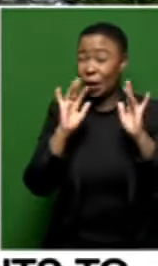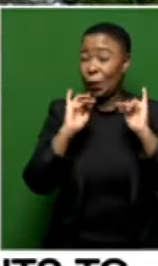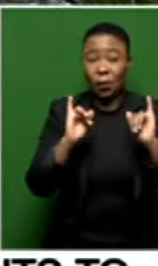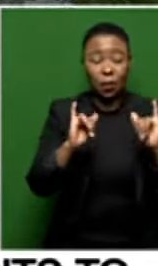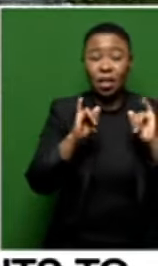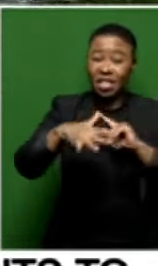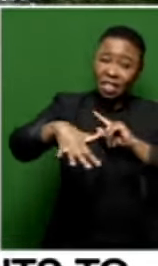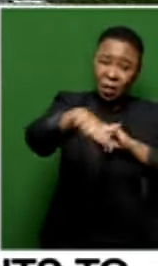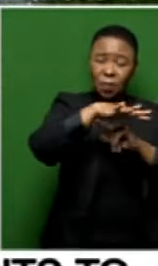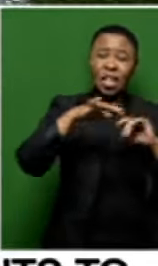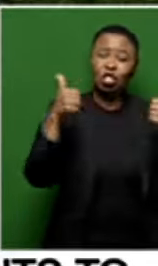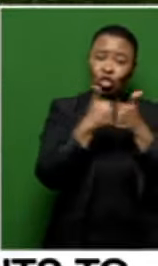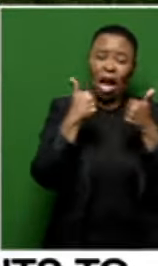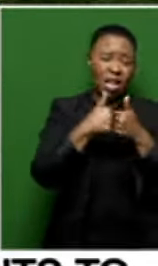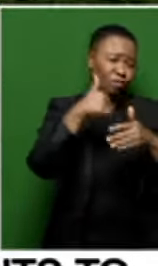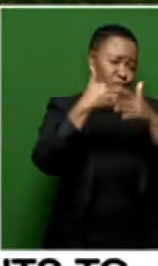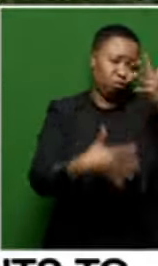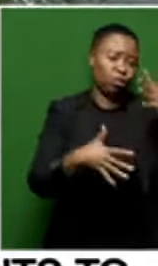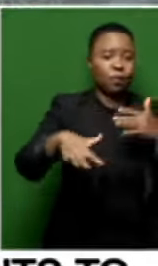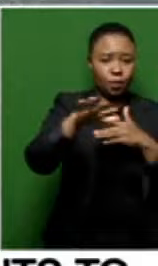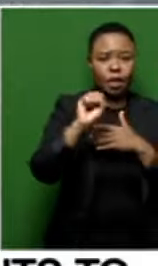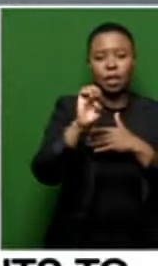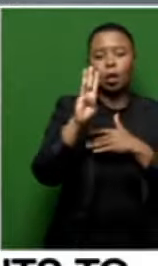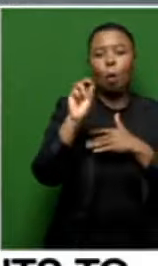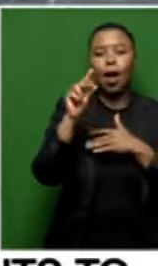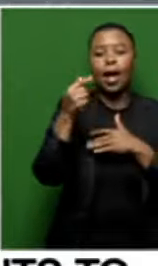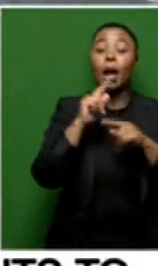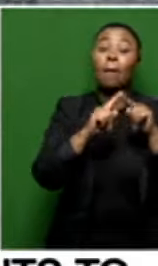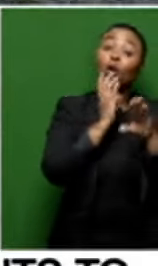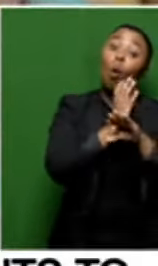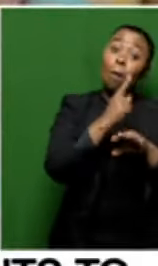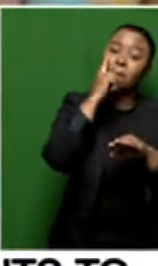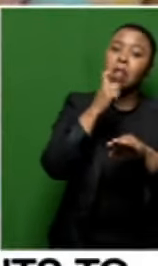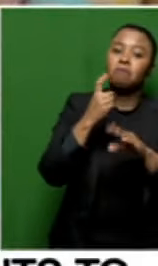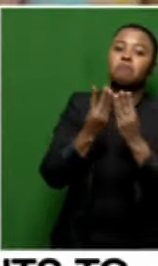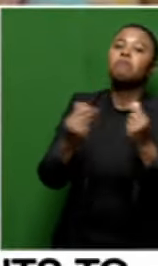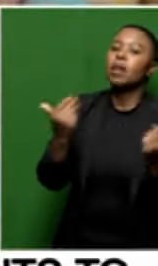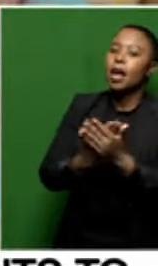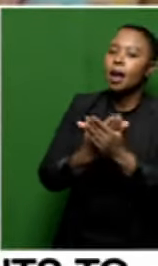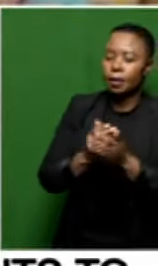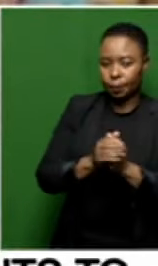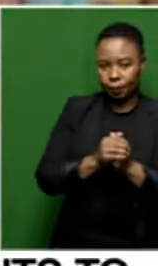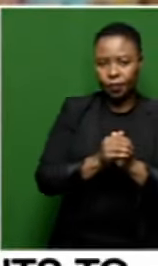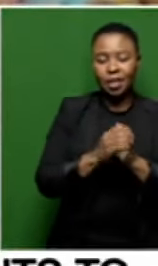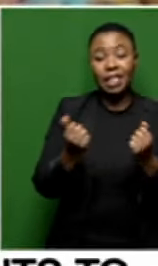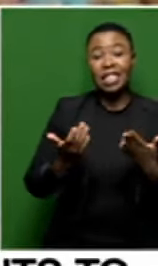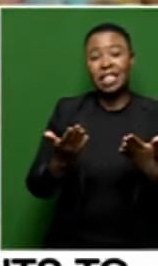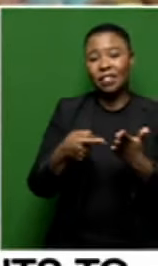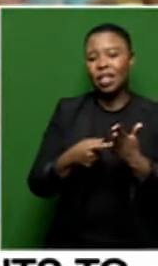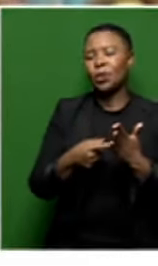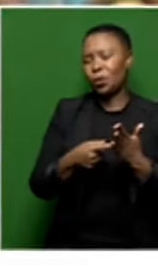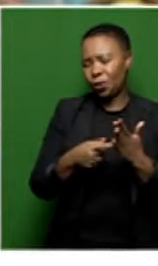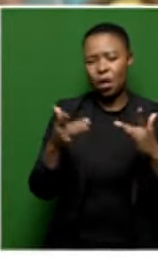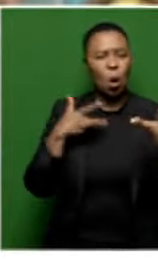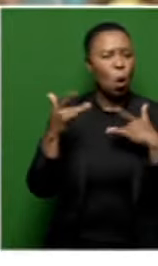plague the Sebokeng community. Issues that COP believes it can resolve. Service delivery remains a concern